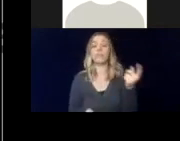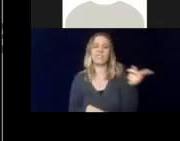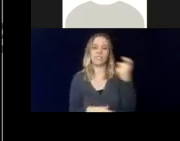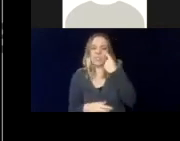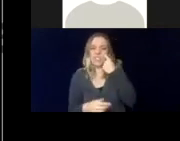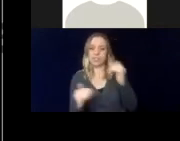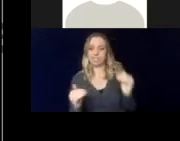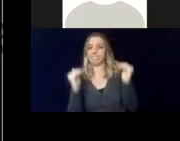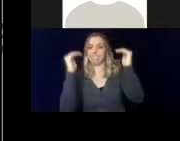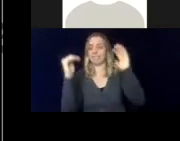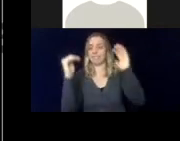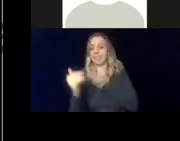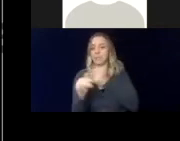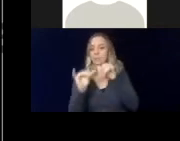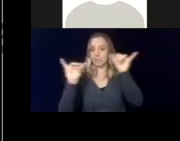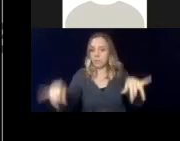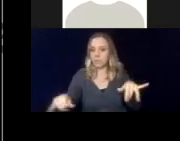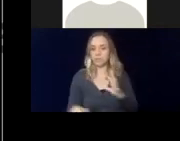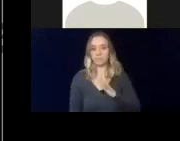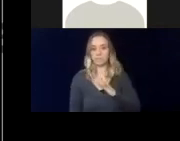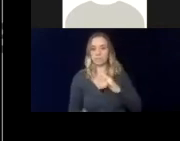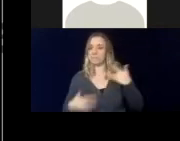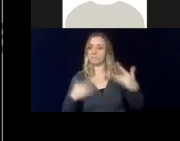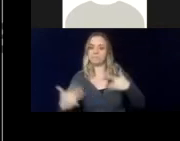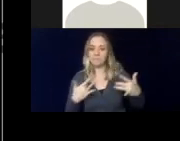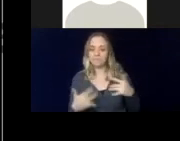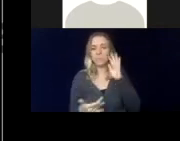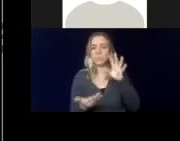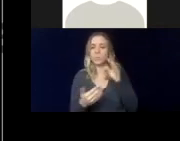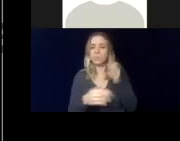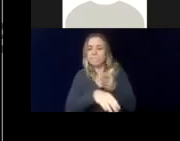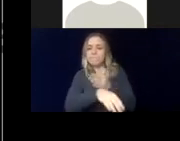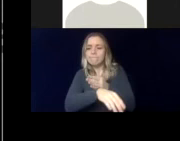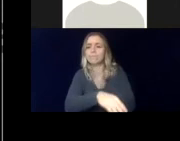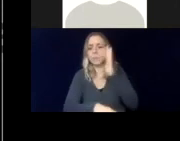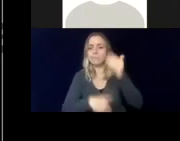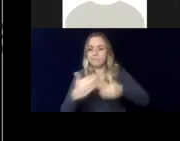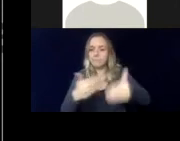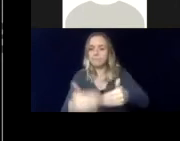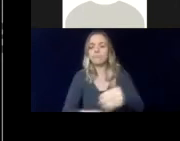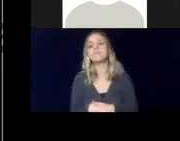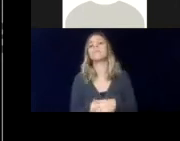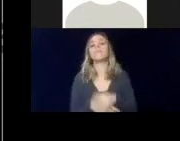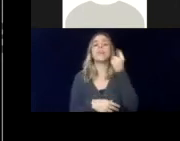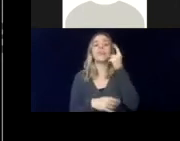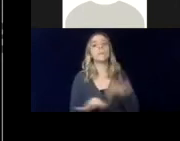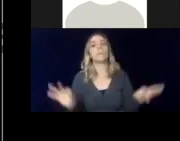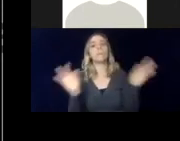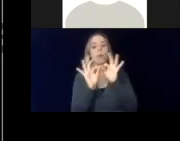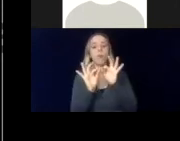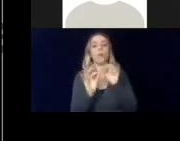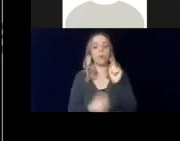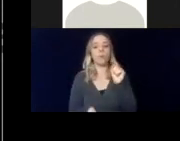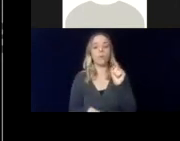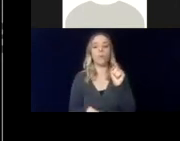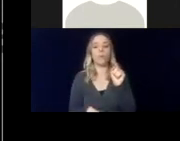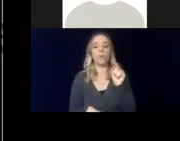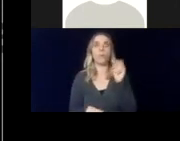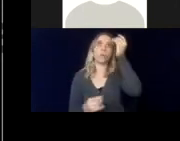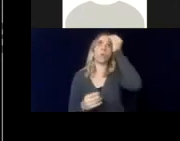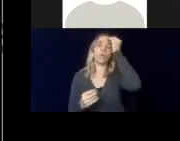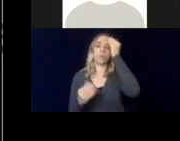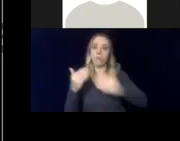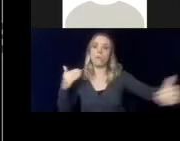about this, and we'll be learning more as we go along. But it's important to really think about being proactive instead of